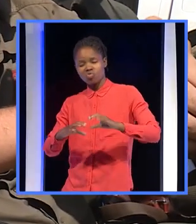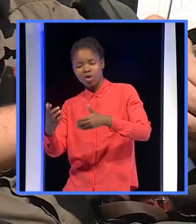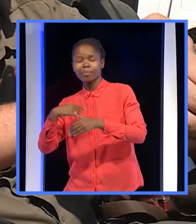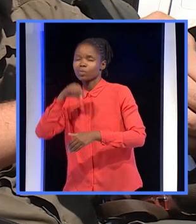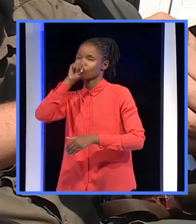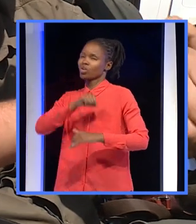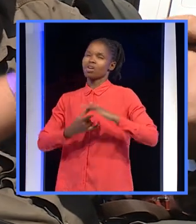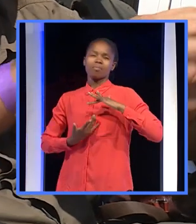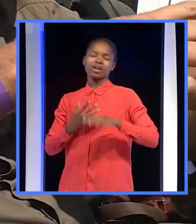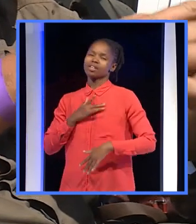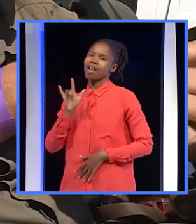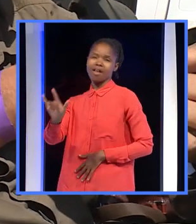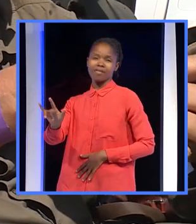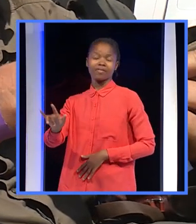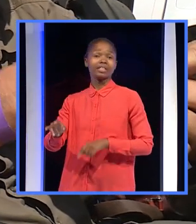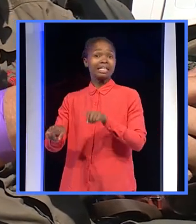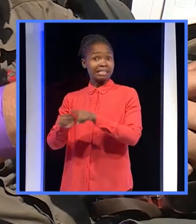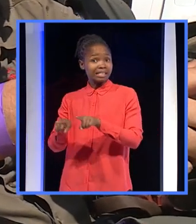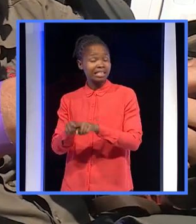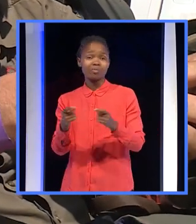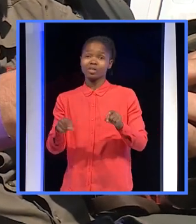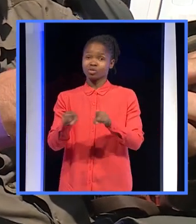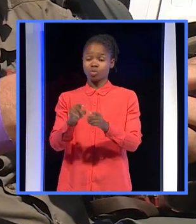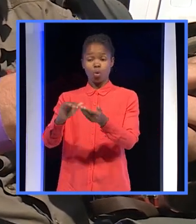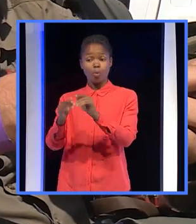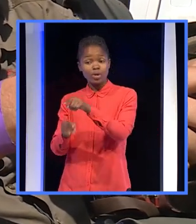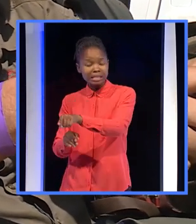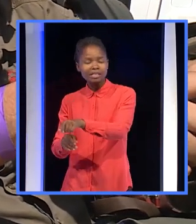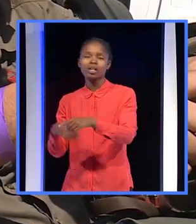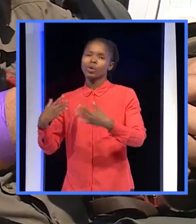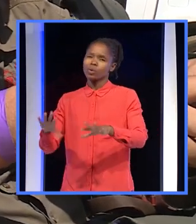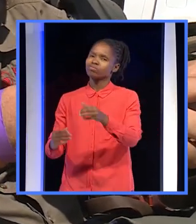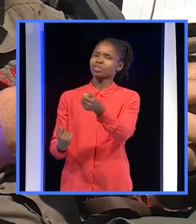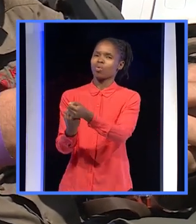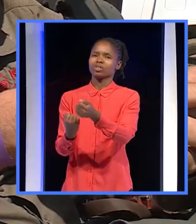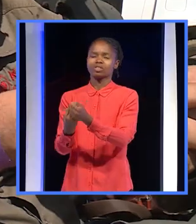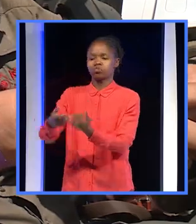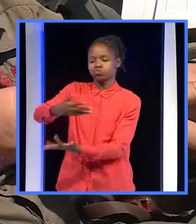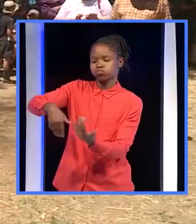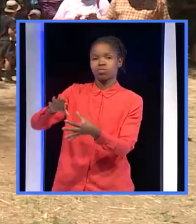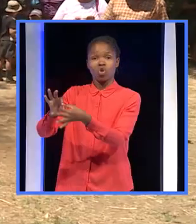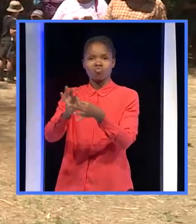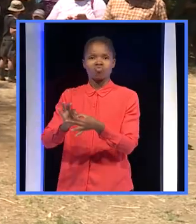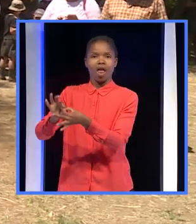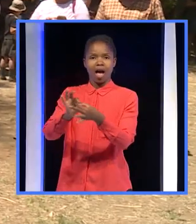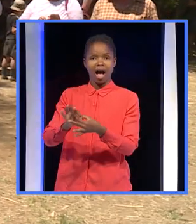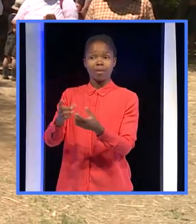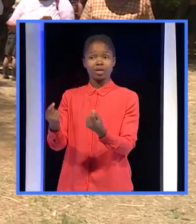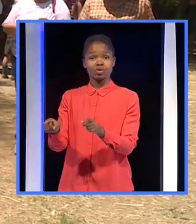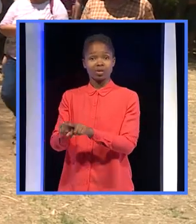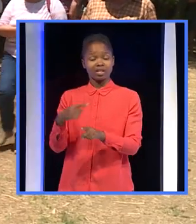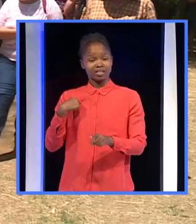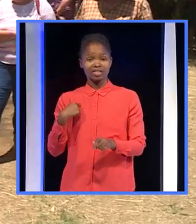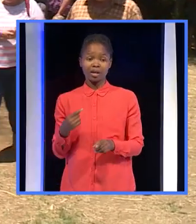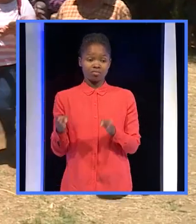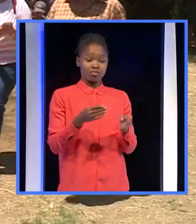sports. And the community that you've got in wheelchair rugby is one of the most important things of the game. But if you come to the